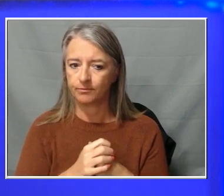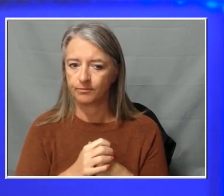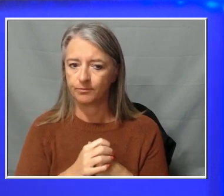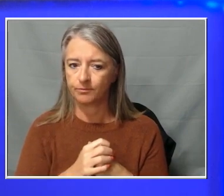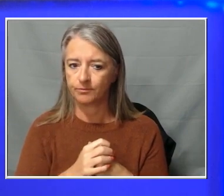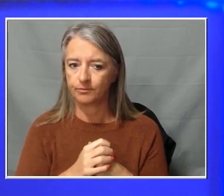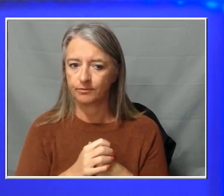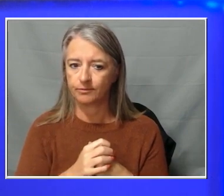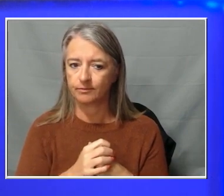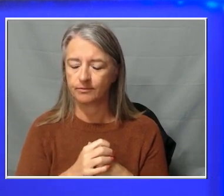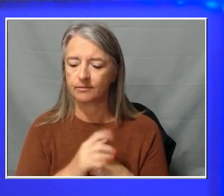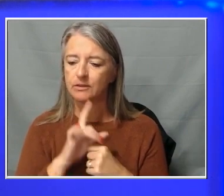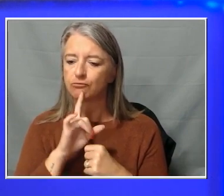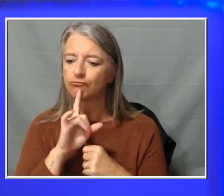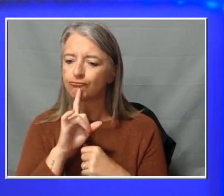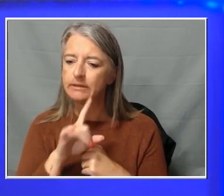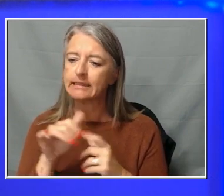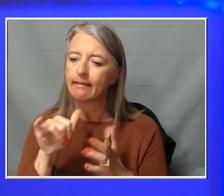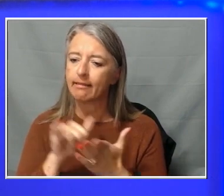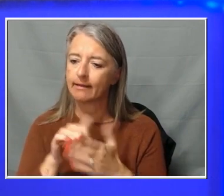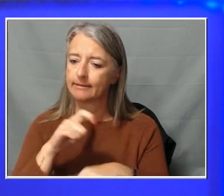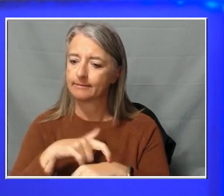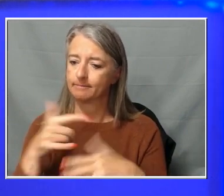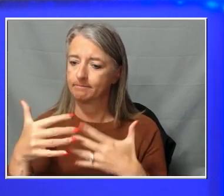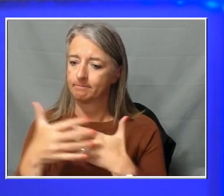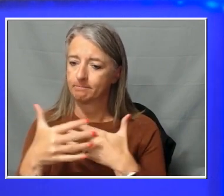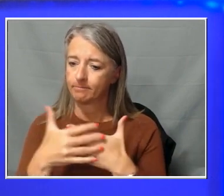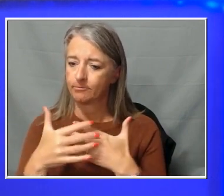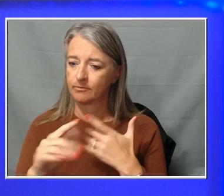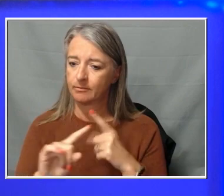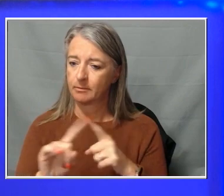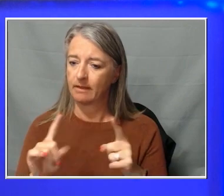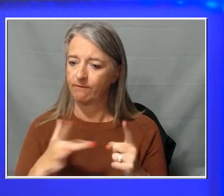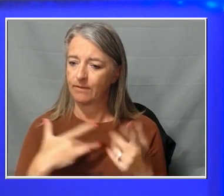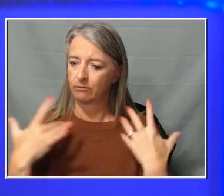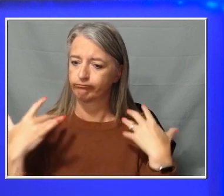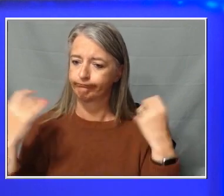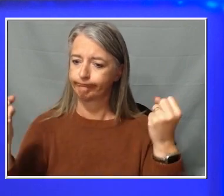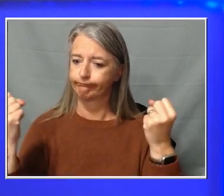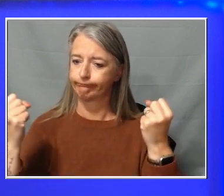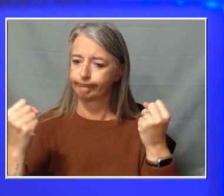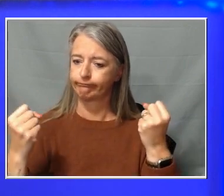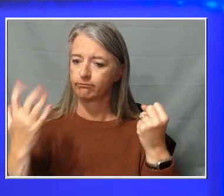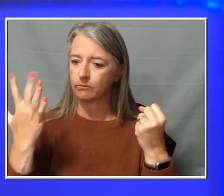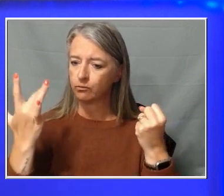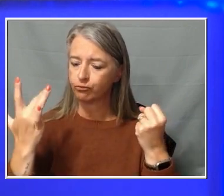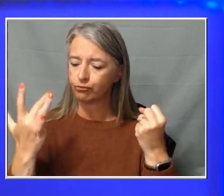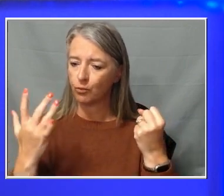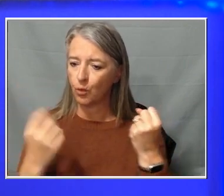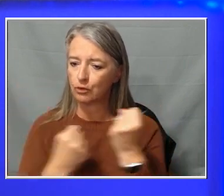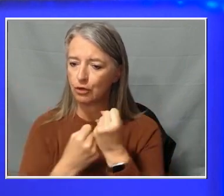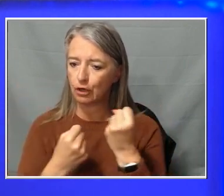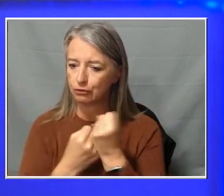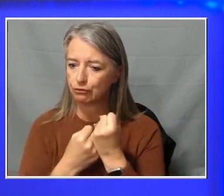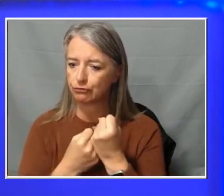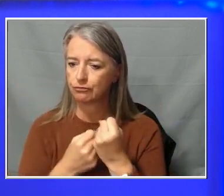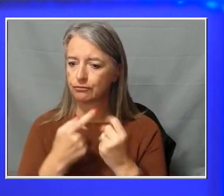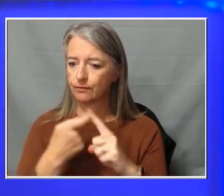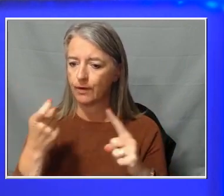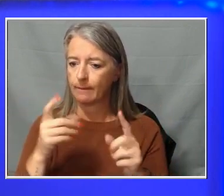as scary as it was, I felt all the confidence behind Dr. Shamoon and his